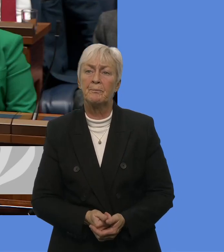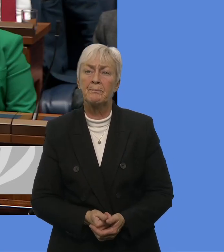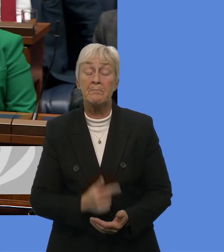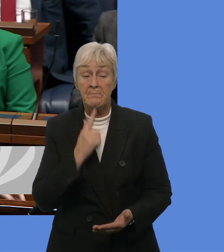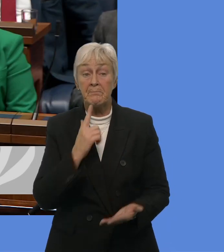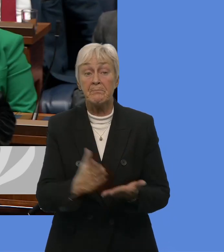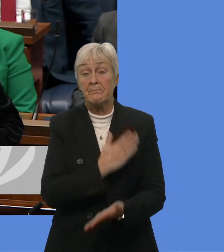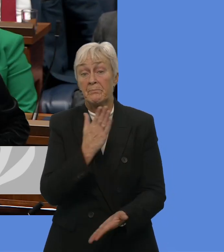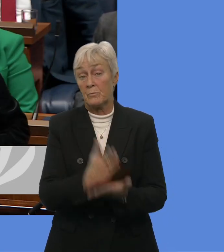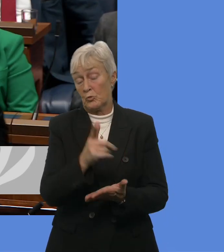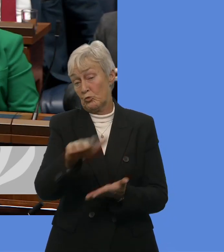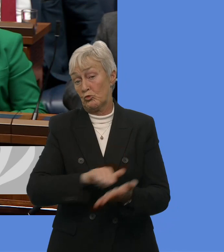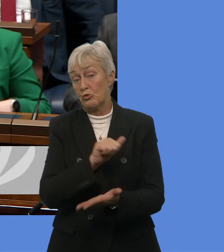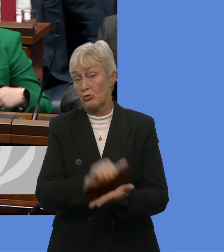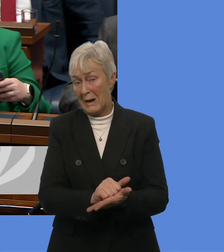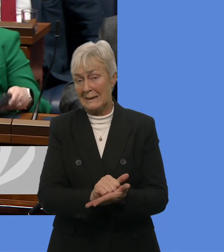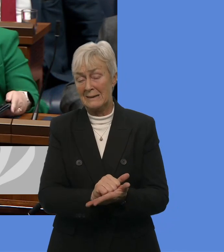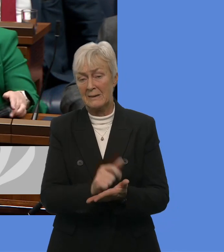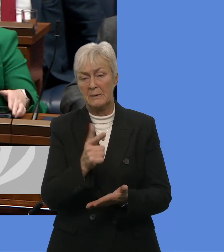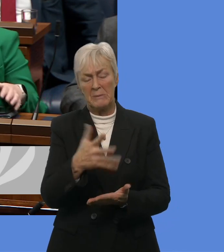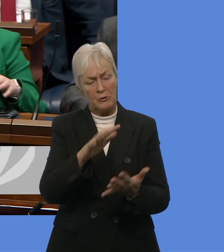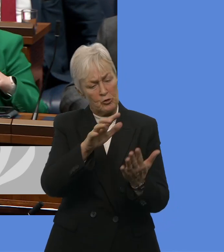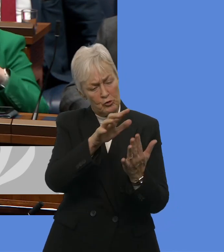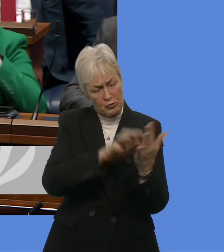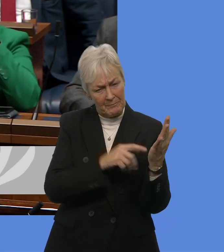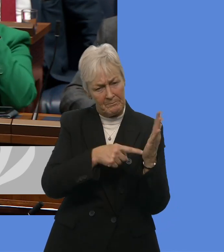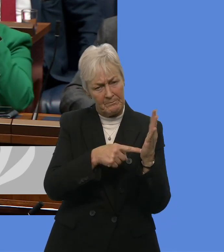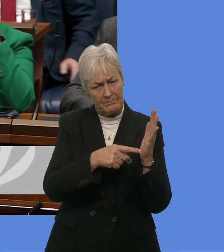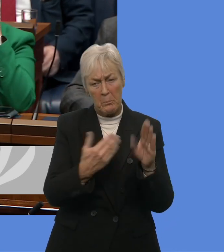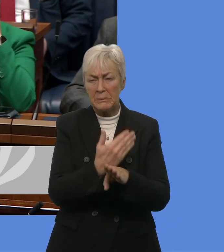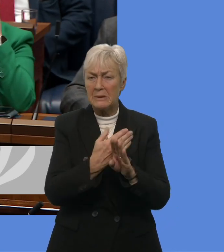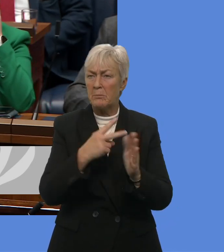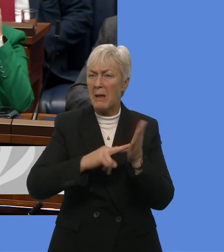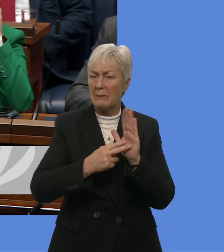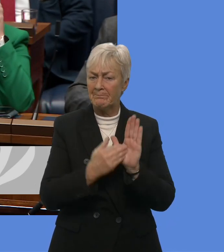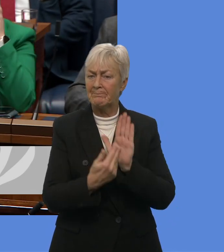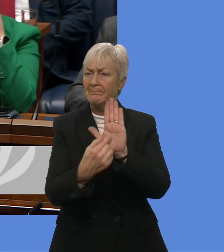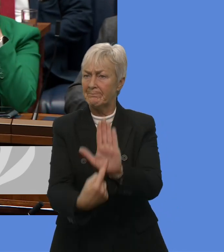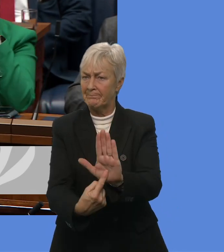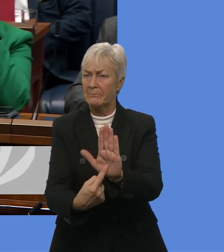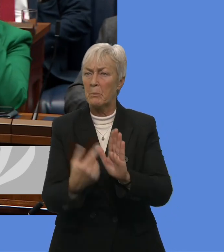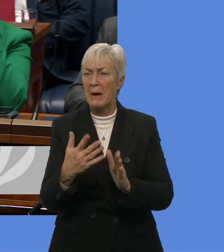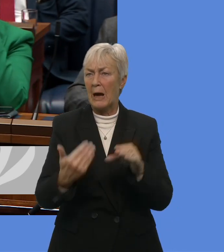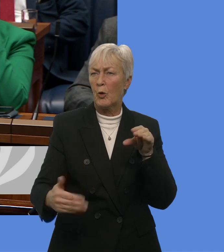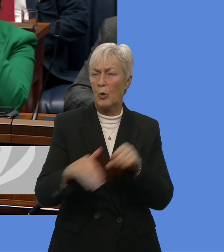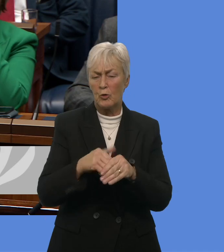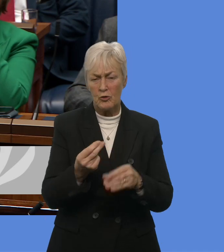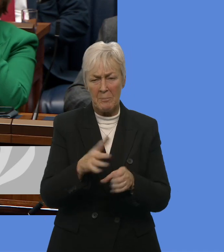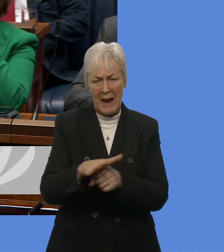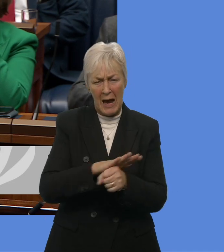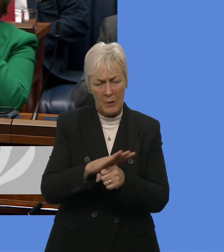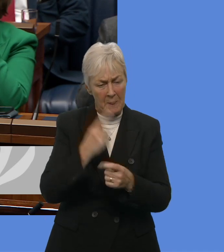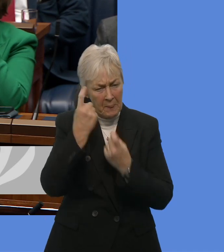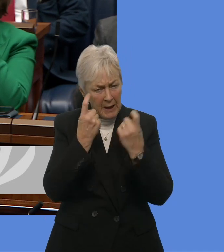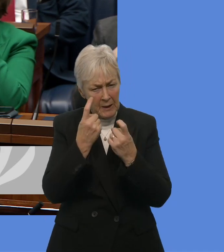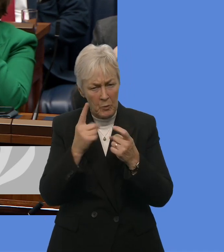Absolutely, you're absolutely correct. So a draft business plan was submitted, but of course that included some aspirations around further